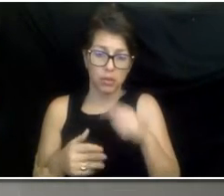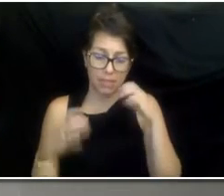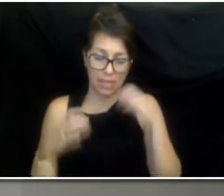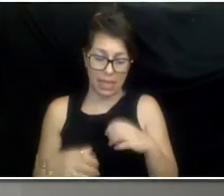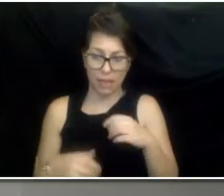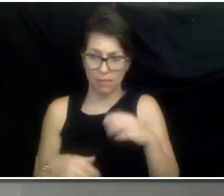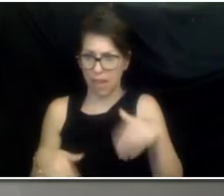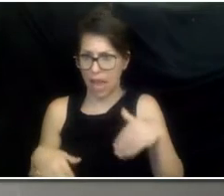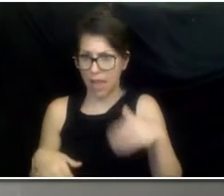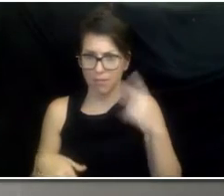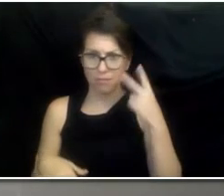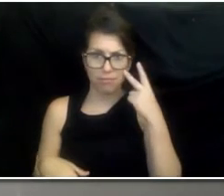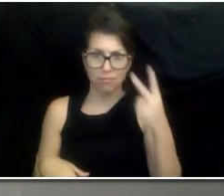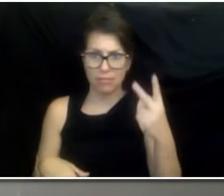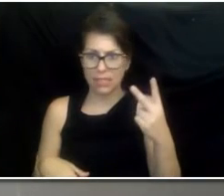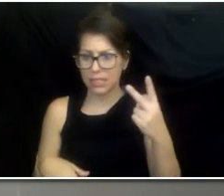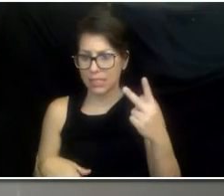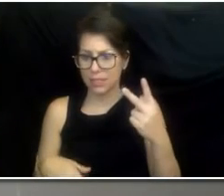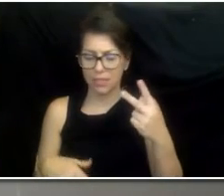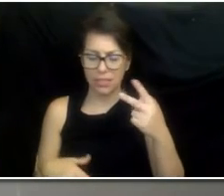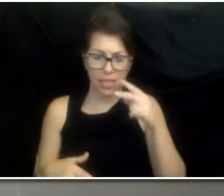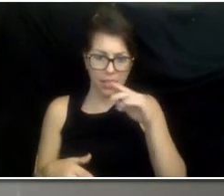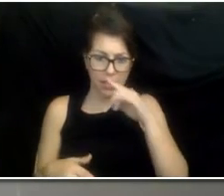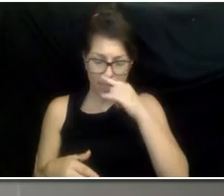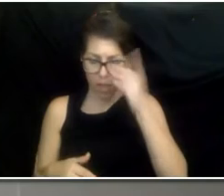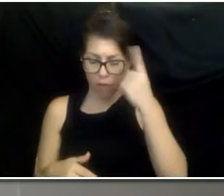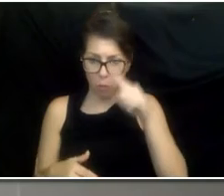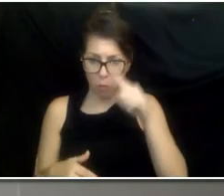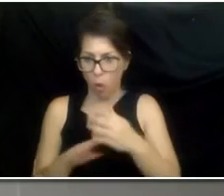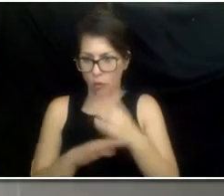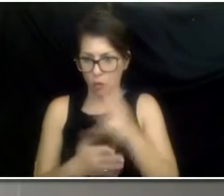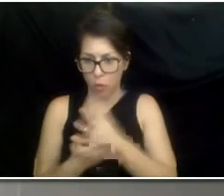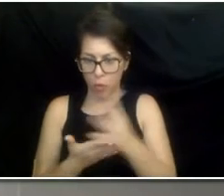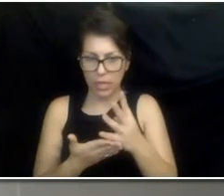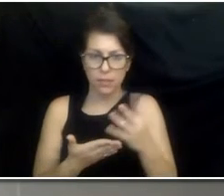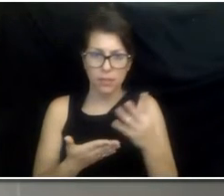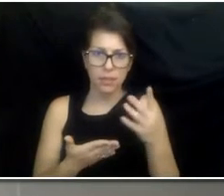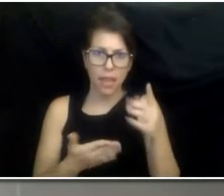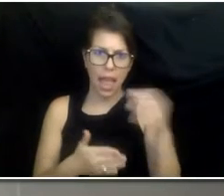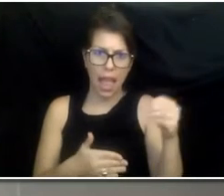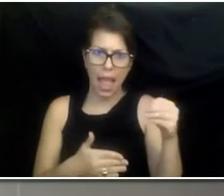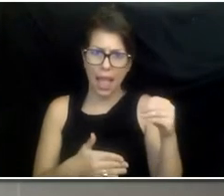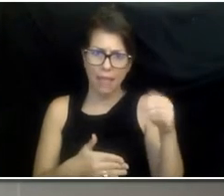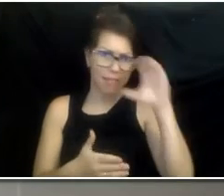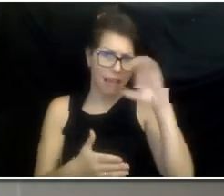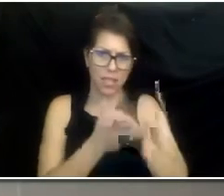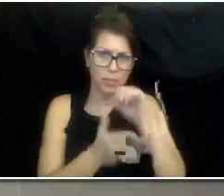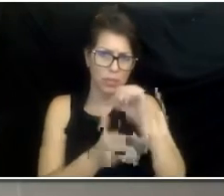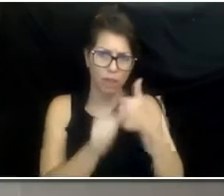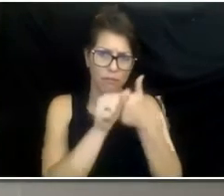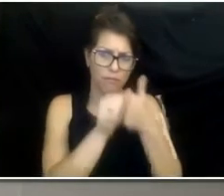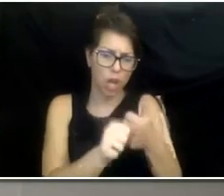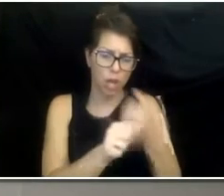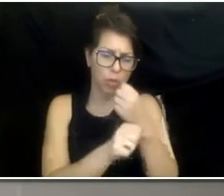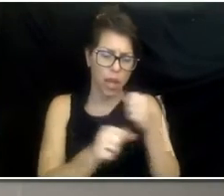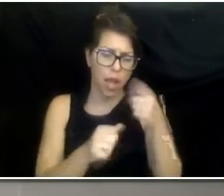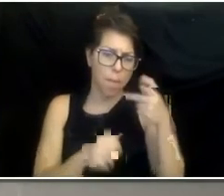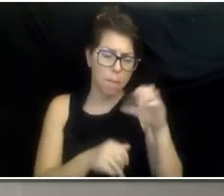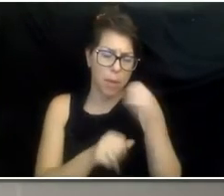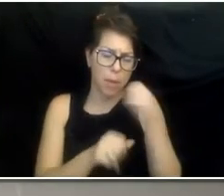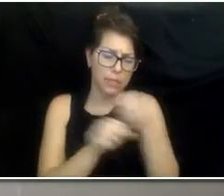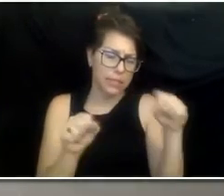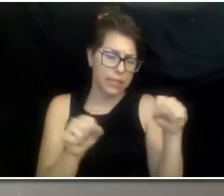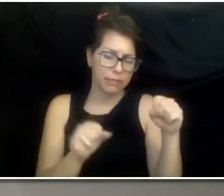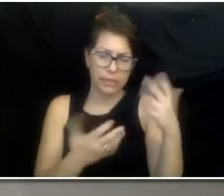the vital financial support we received from K city council for which we are extremely grateful helps us provide Direct repres presentation advice and skilled advocacy in the